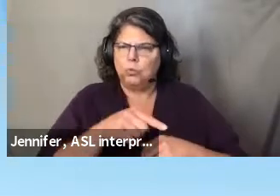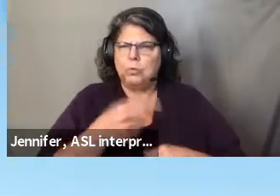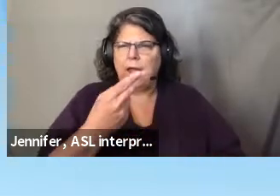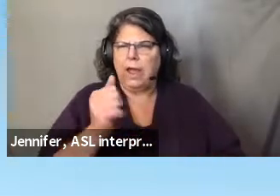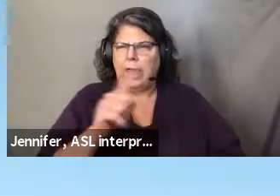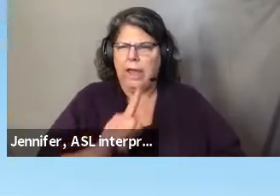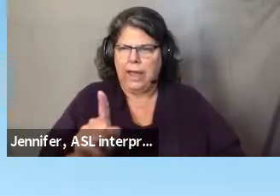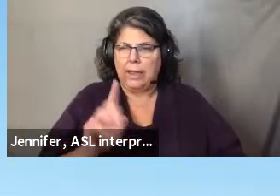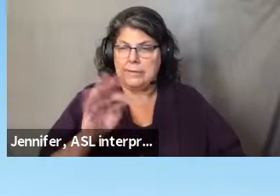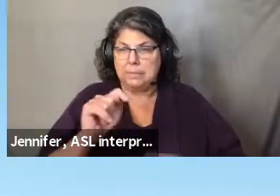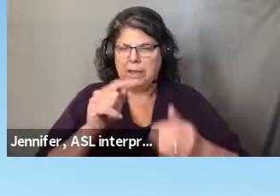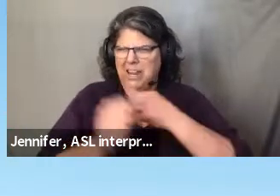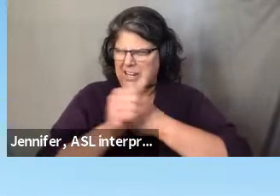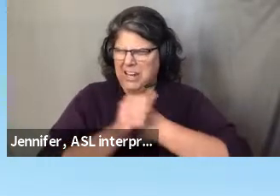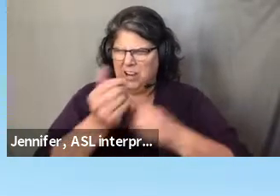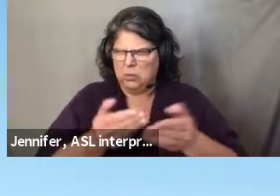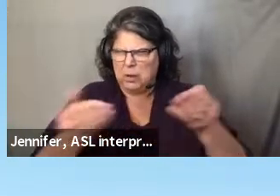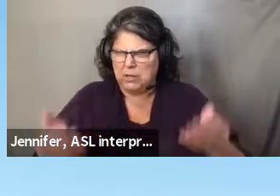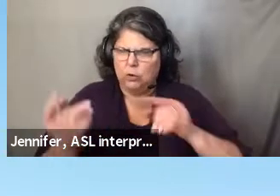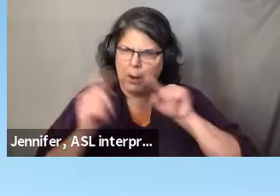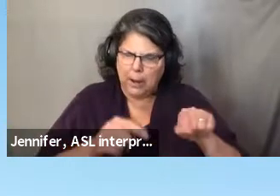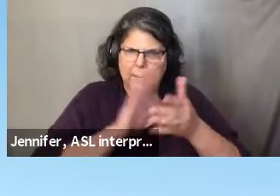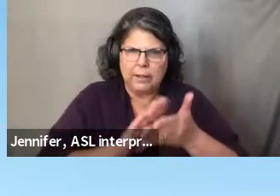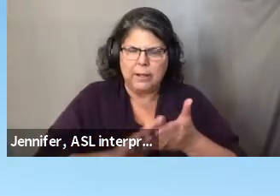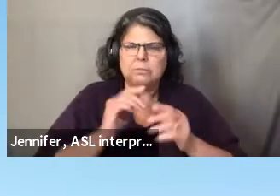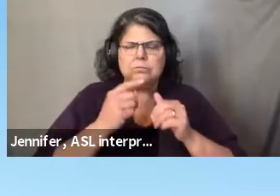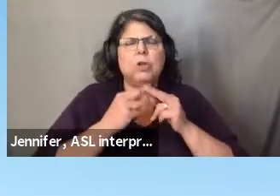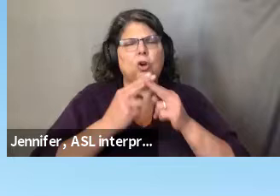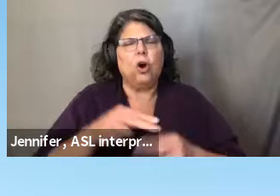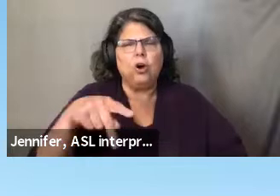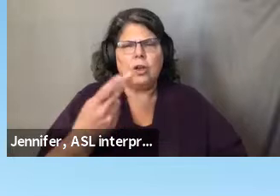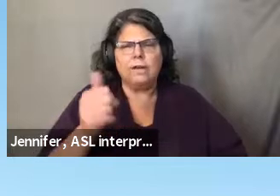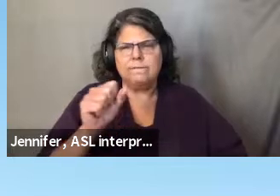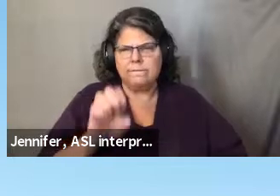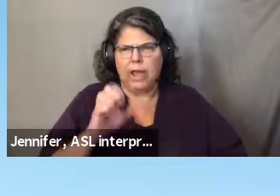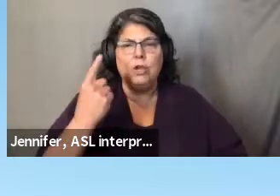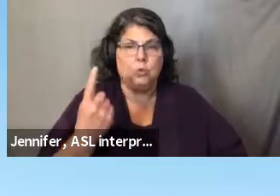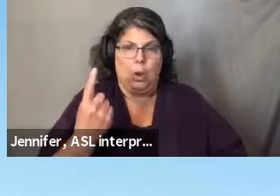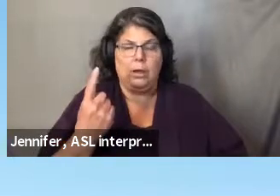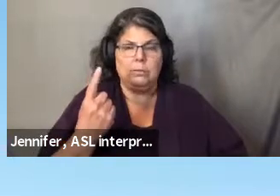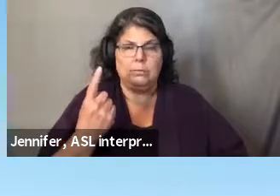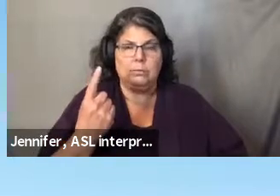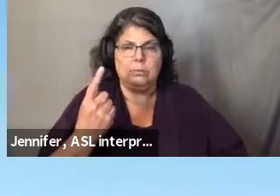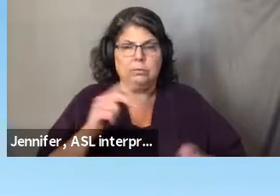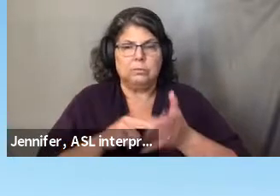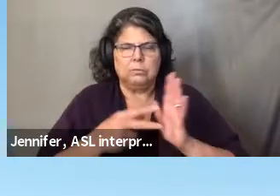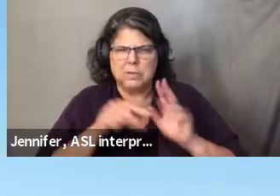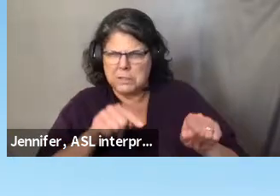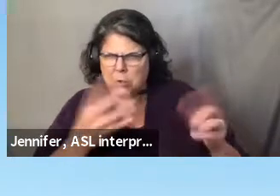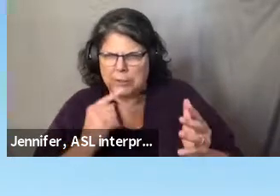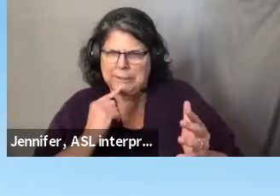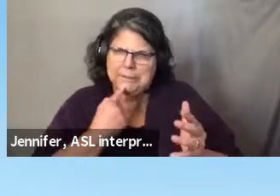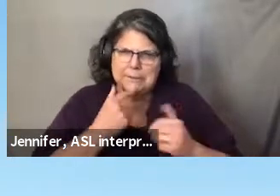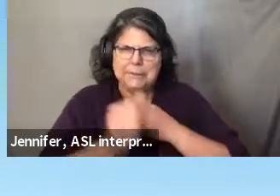sweep that comes in. We call that phase 1. And that basically looks for acute hazards.